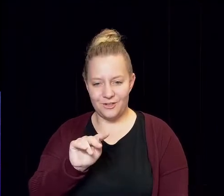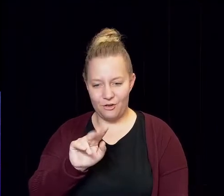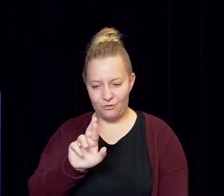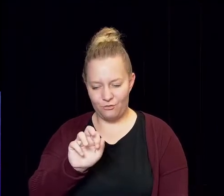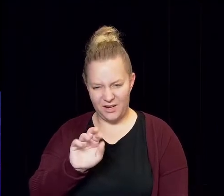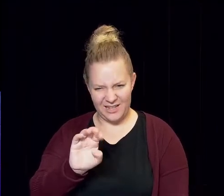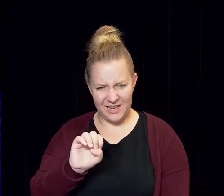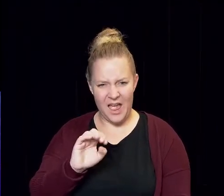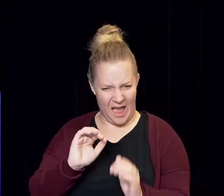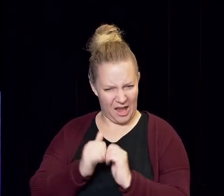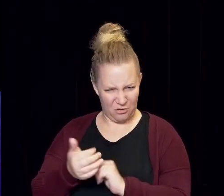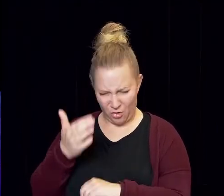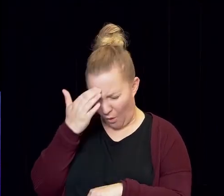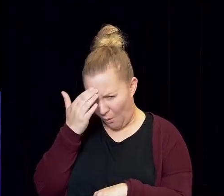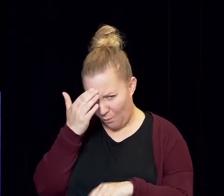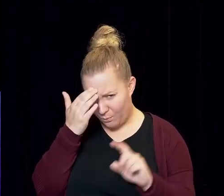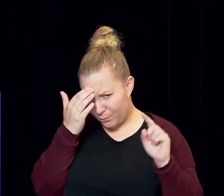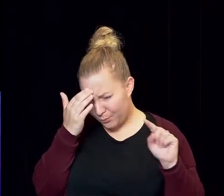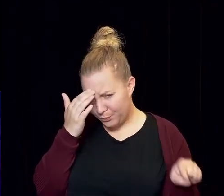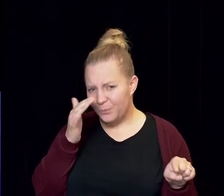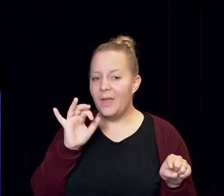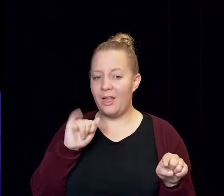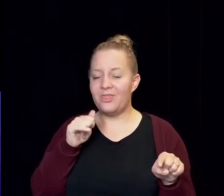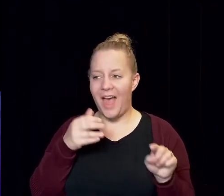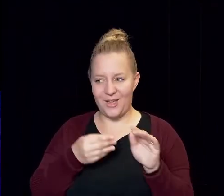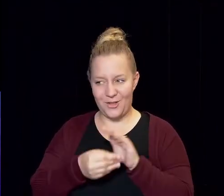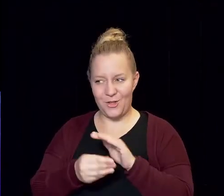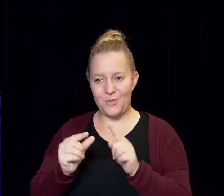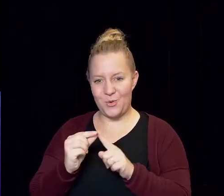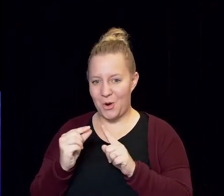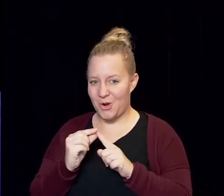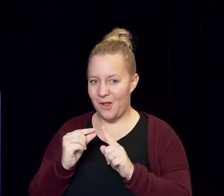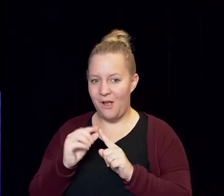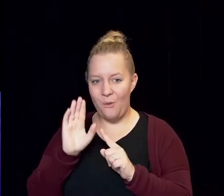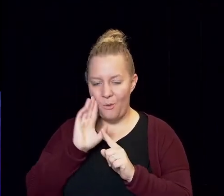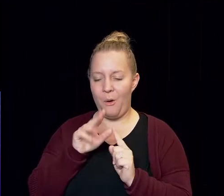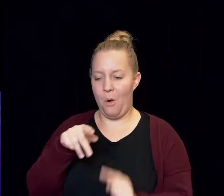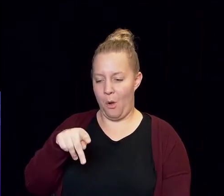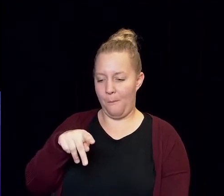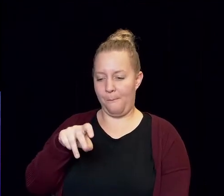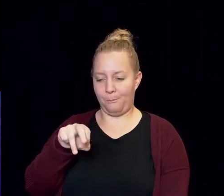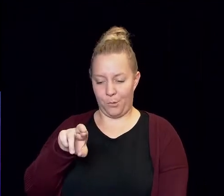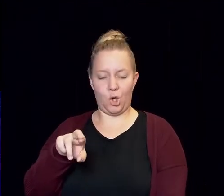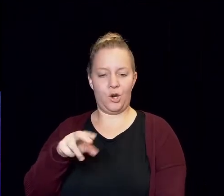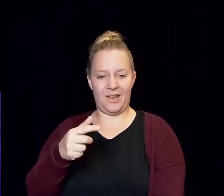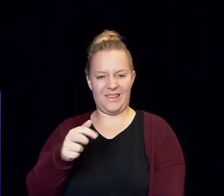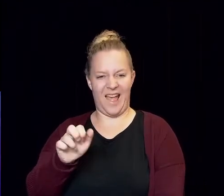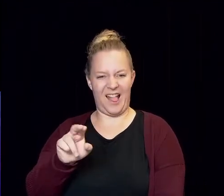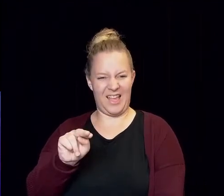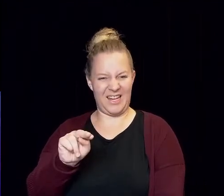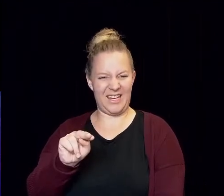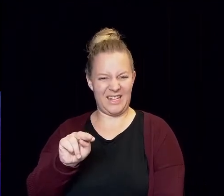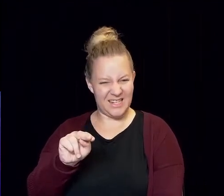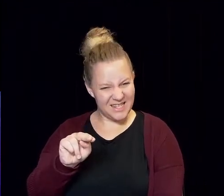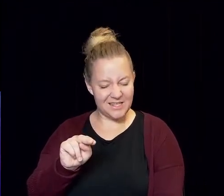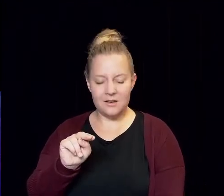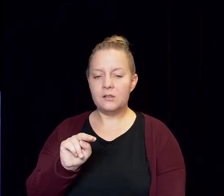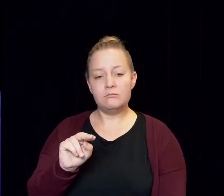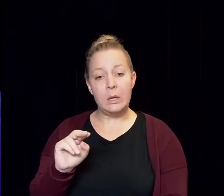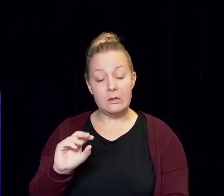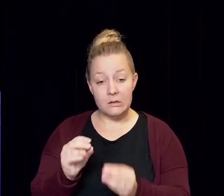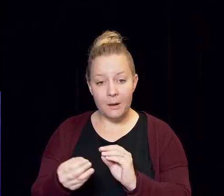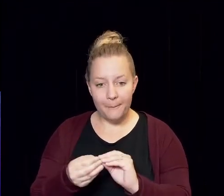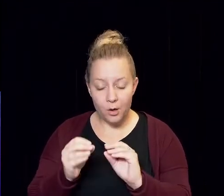how I know that is right here, that clue word is going to be just per gallon. So per